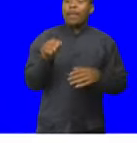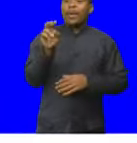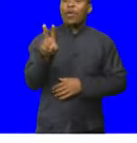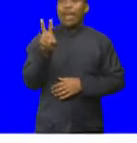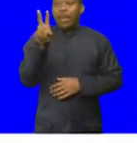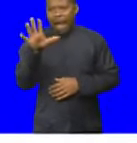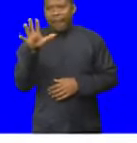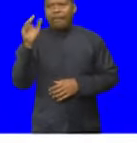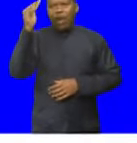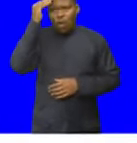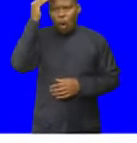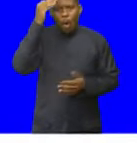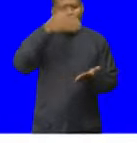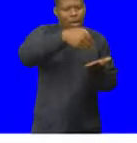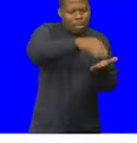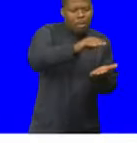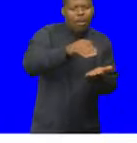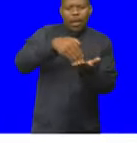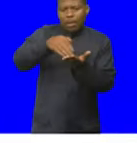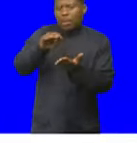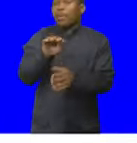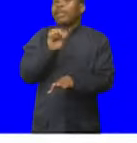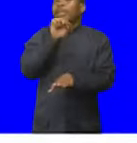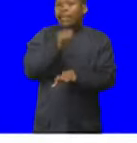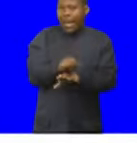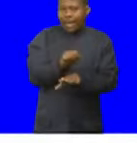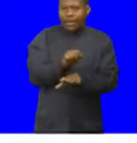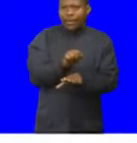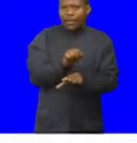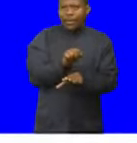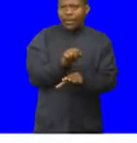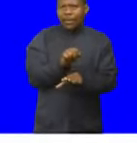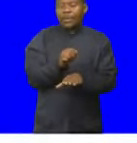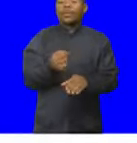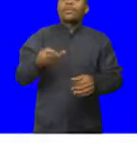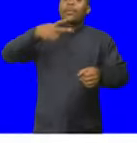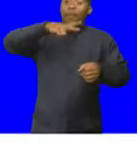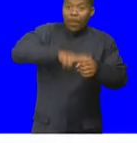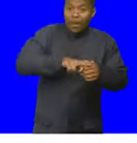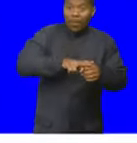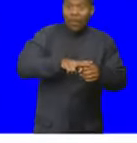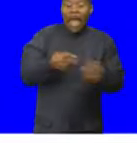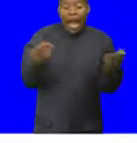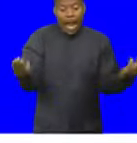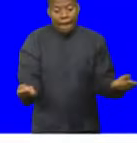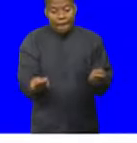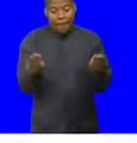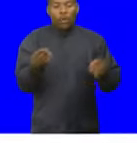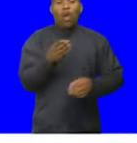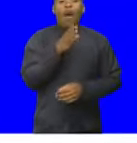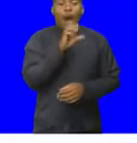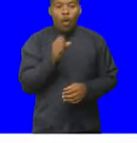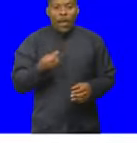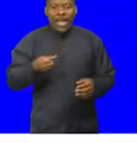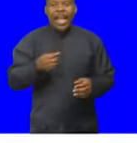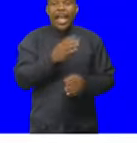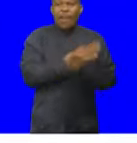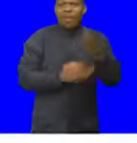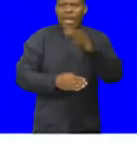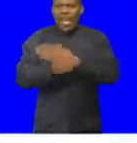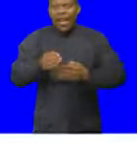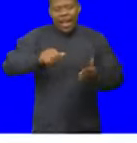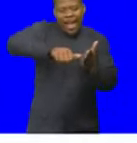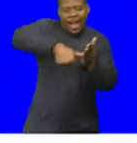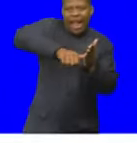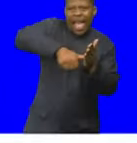ka-25 nje within leyo nyanga lesisuke sikiyo. Labaholako labathola le mali le